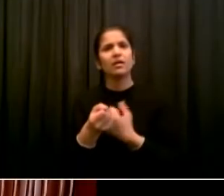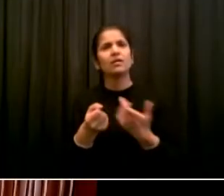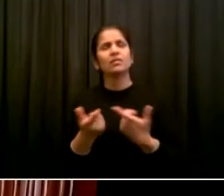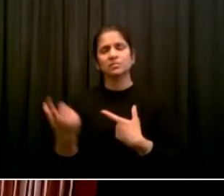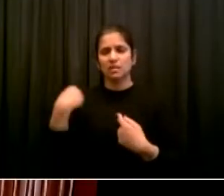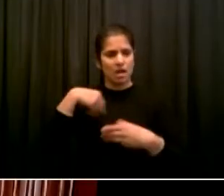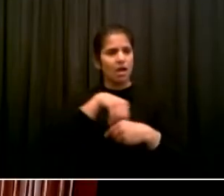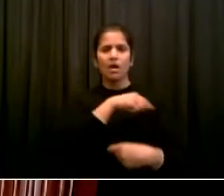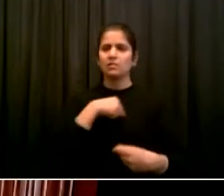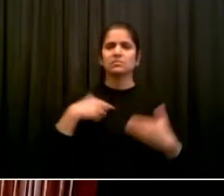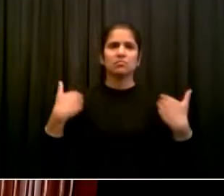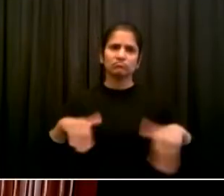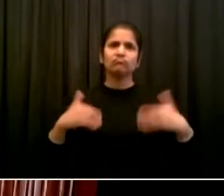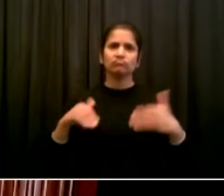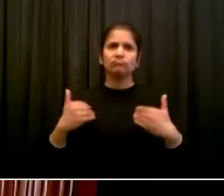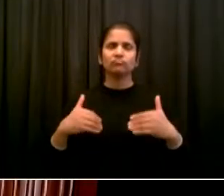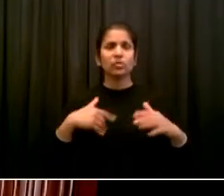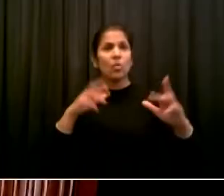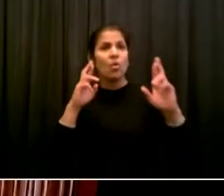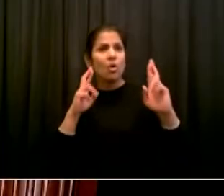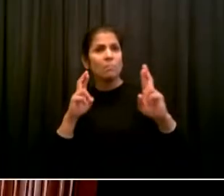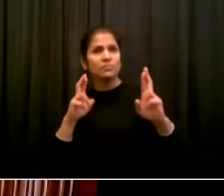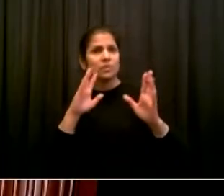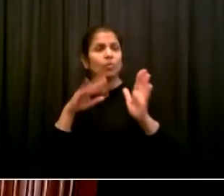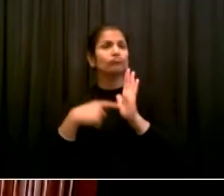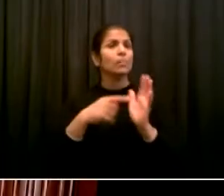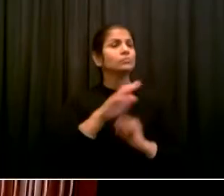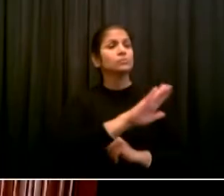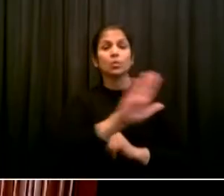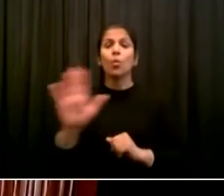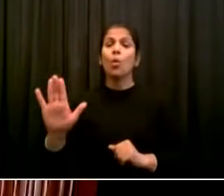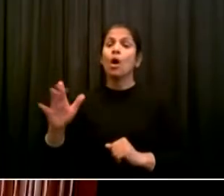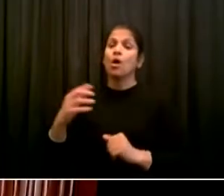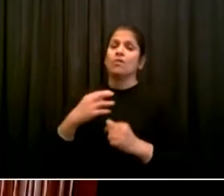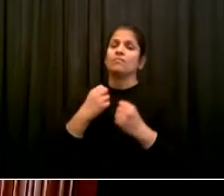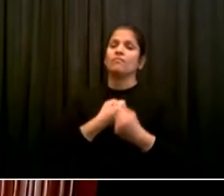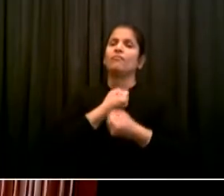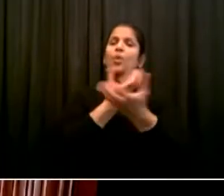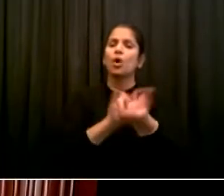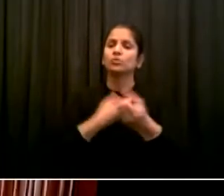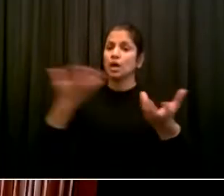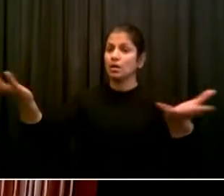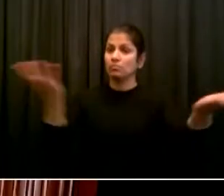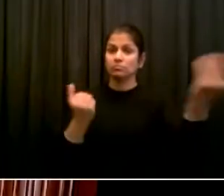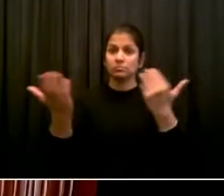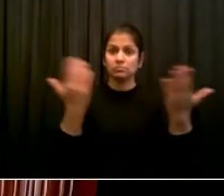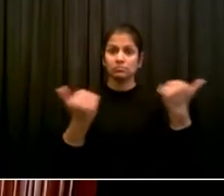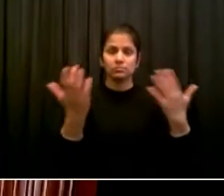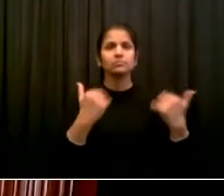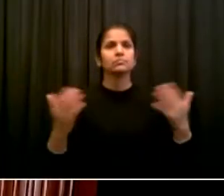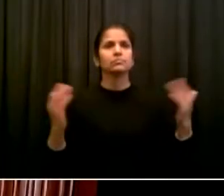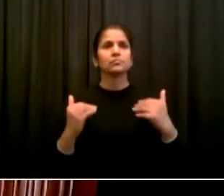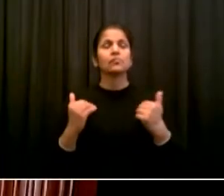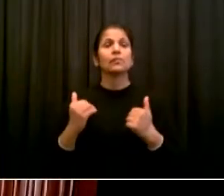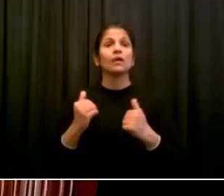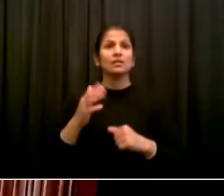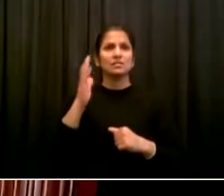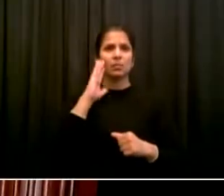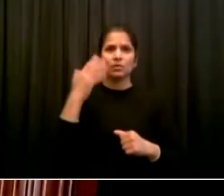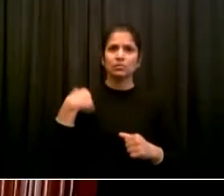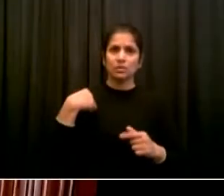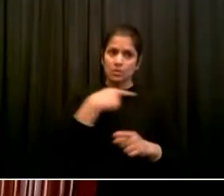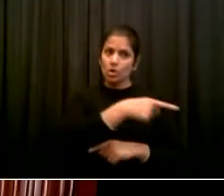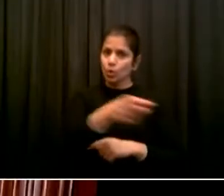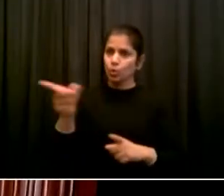be, represent your voice. You all are why we got involved, and we're grateful. And we know, as the